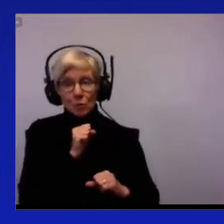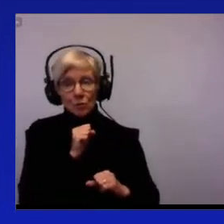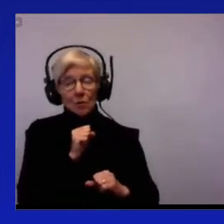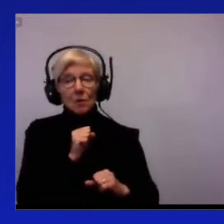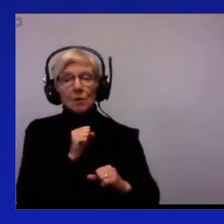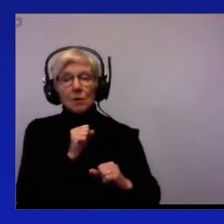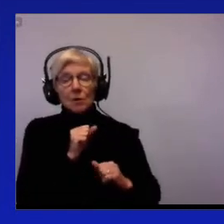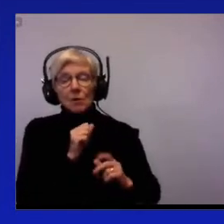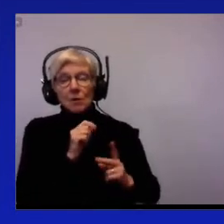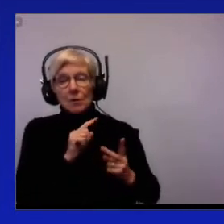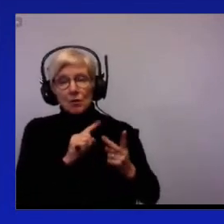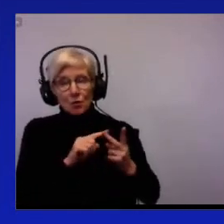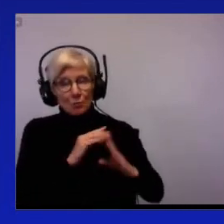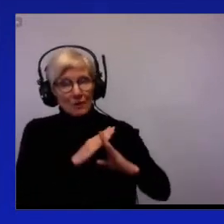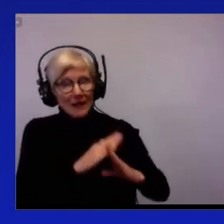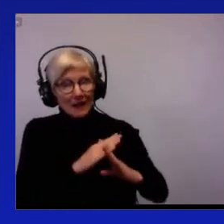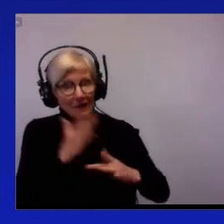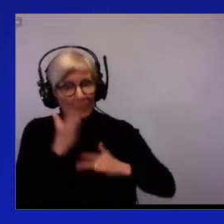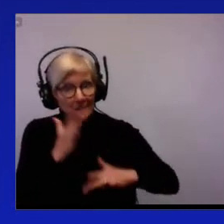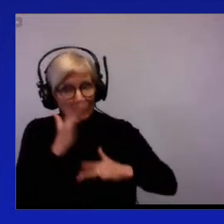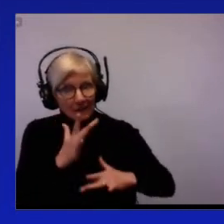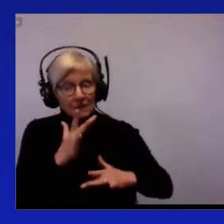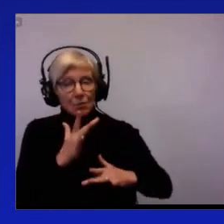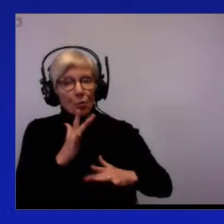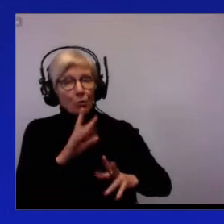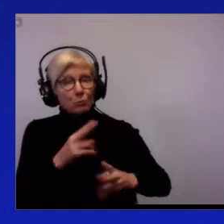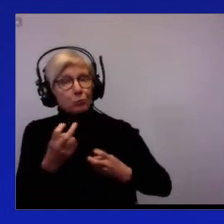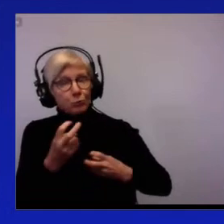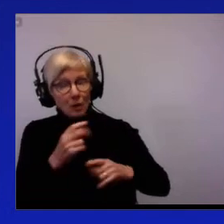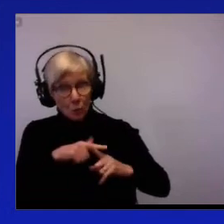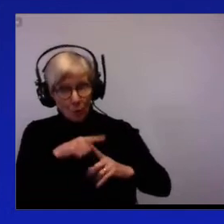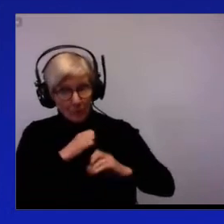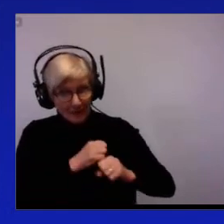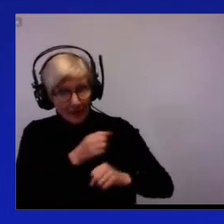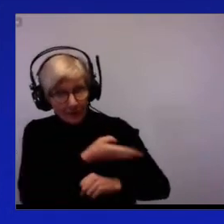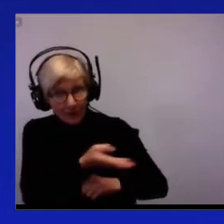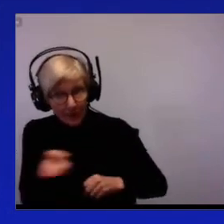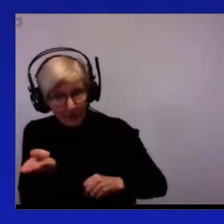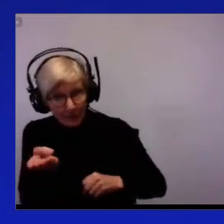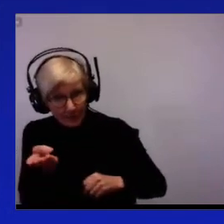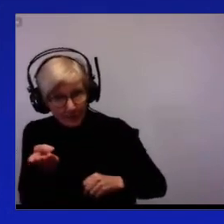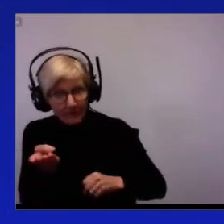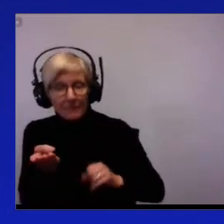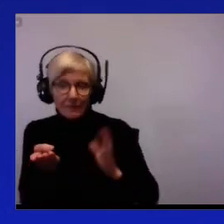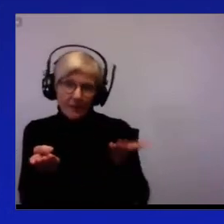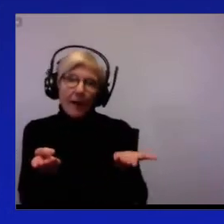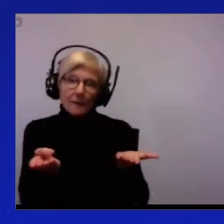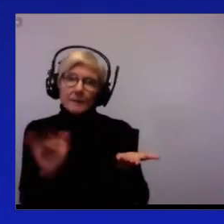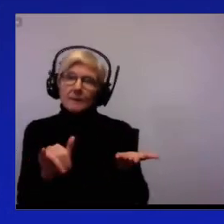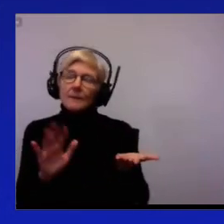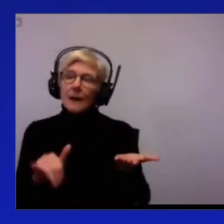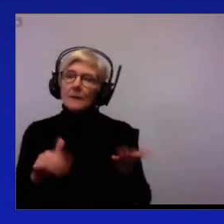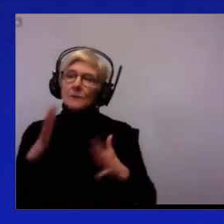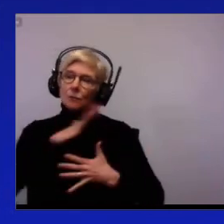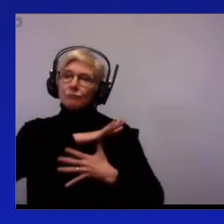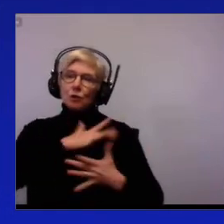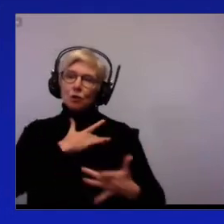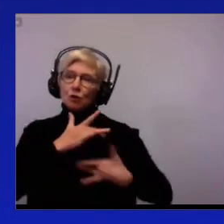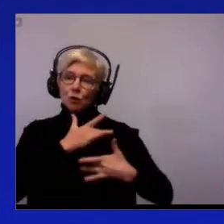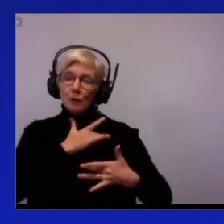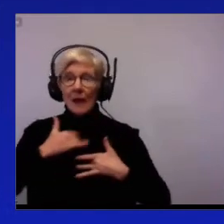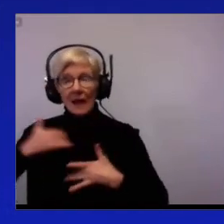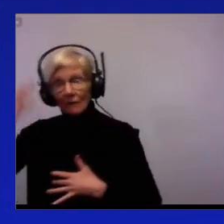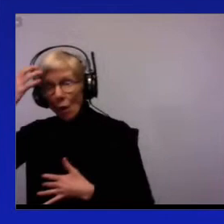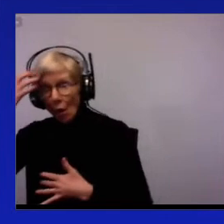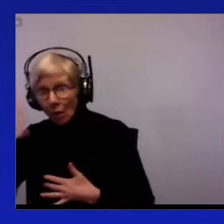severe illness, by the time we get to the summer. And that will make a difference, potentially. Our health system can function